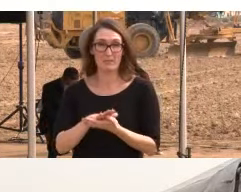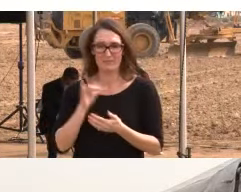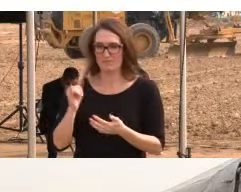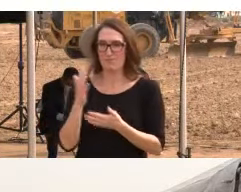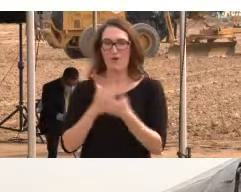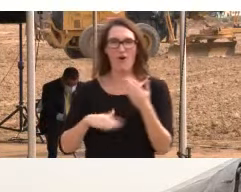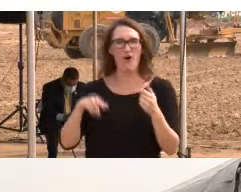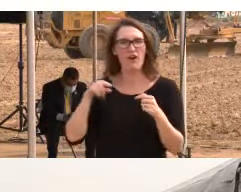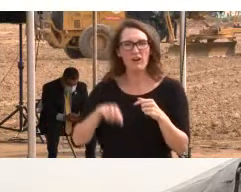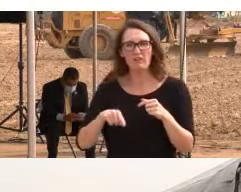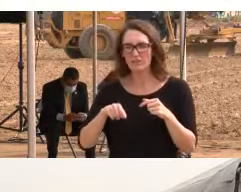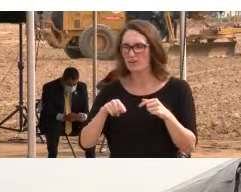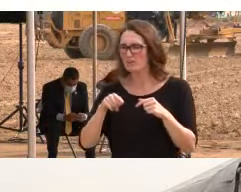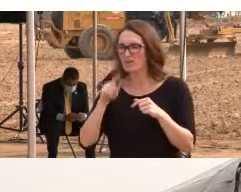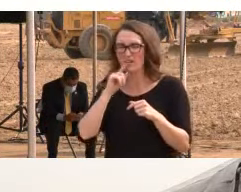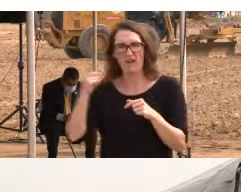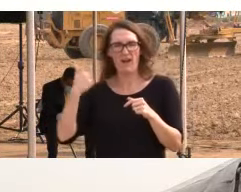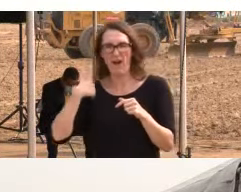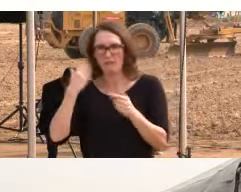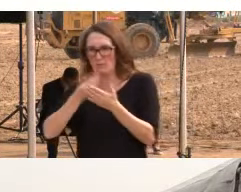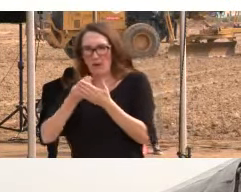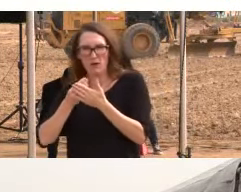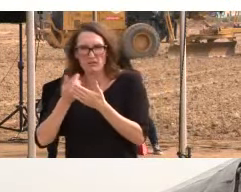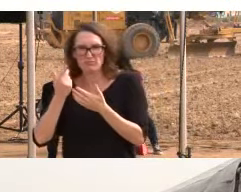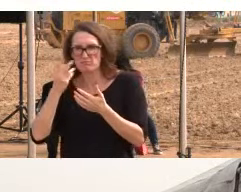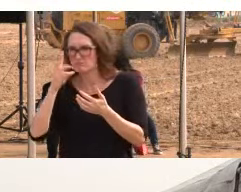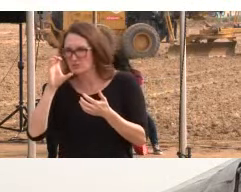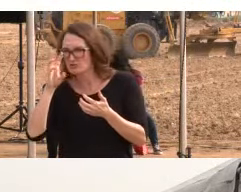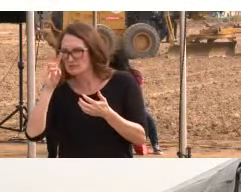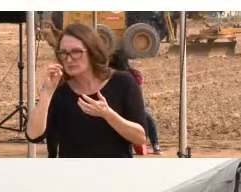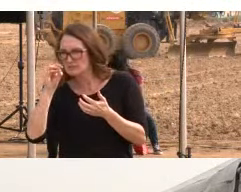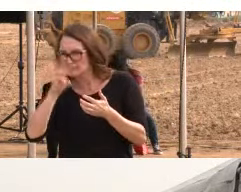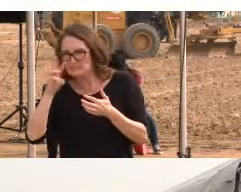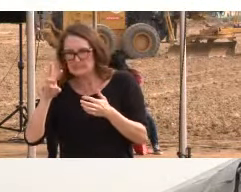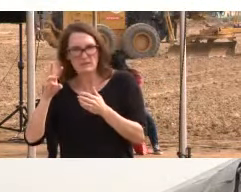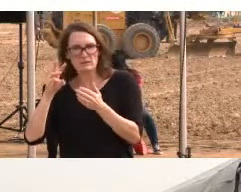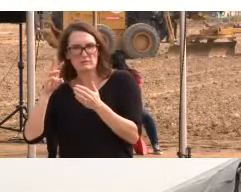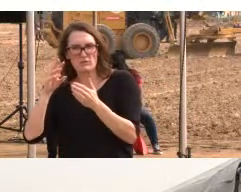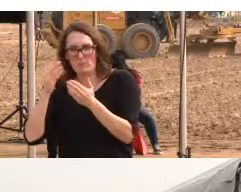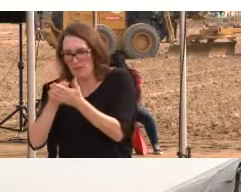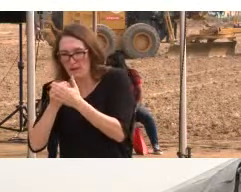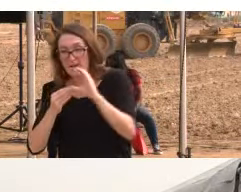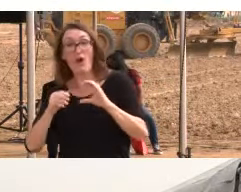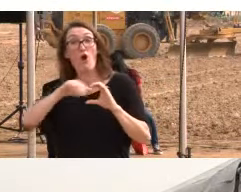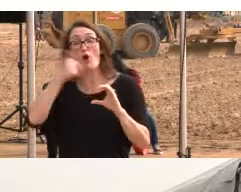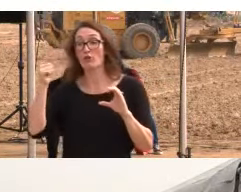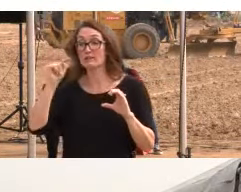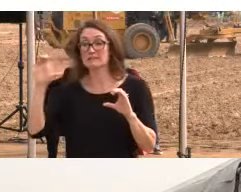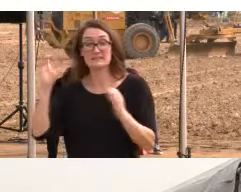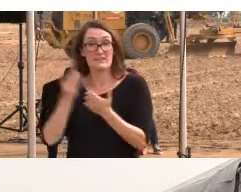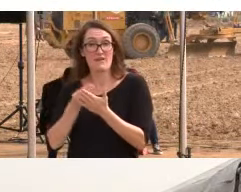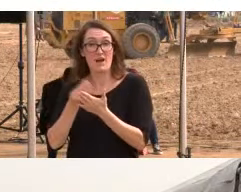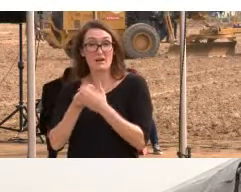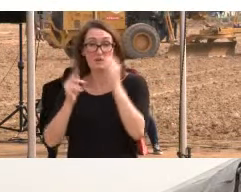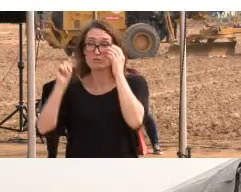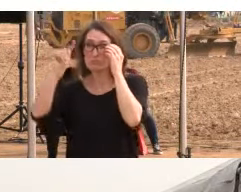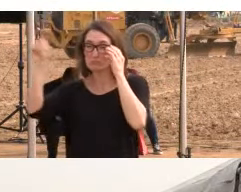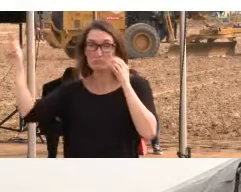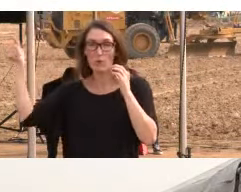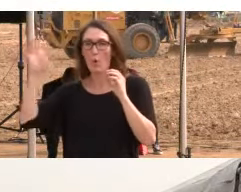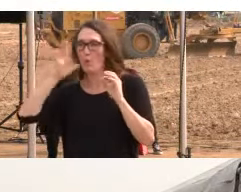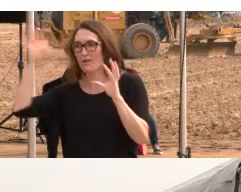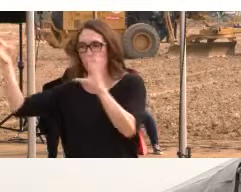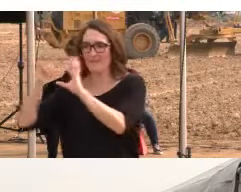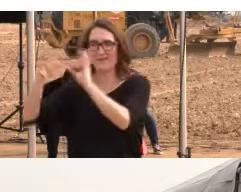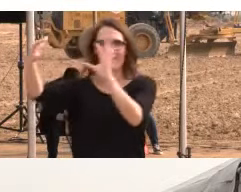SGC $66.5 million investment in Fresno. Other TCC-funded projects or leverage projects will connect